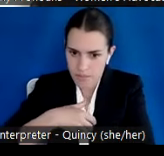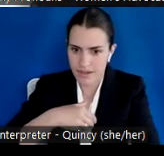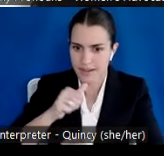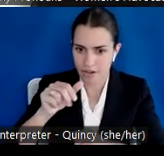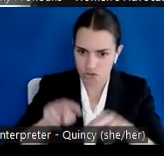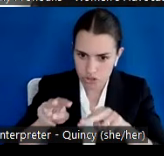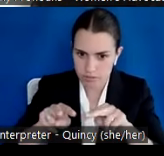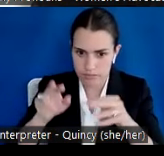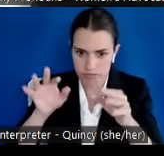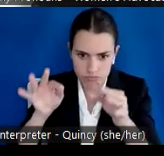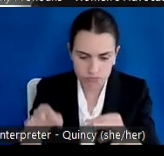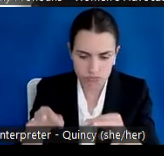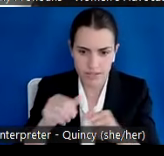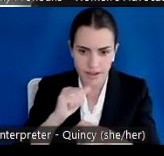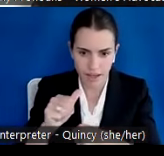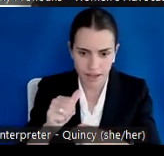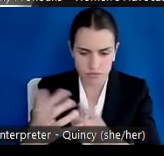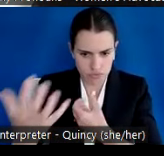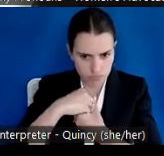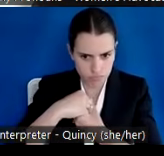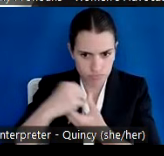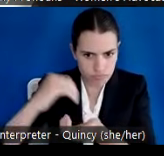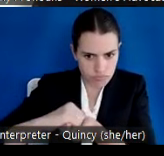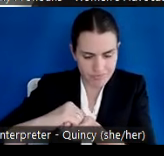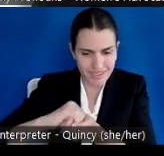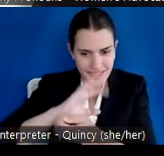embed all of these components into our advocacy,